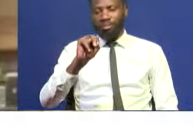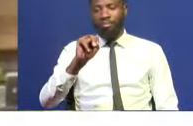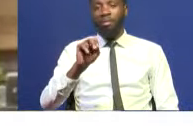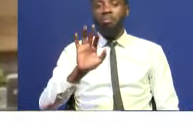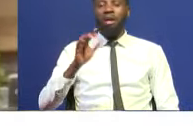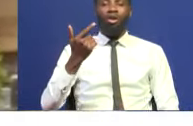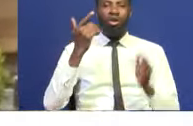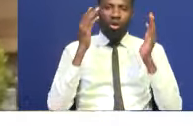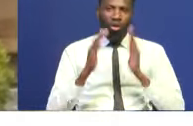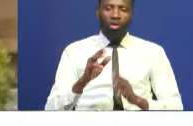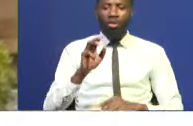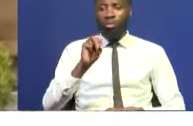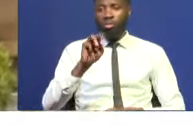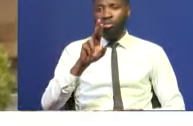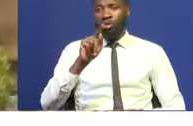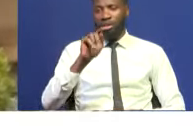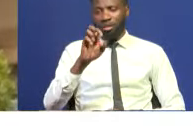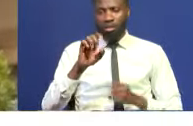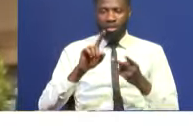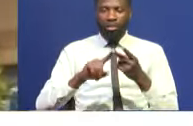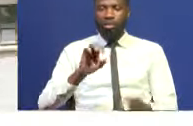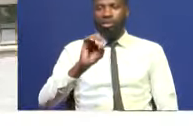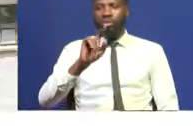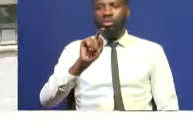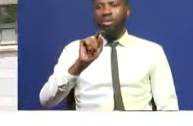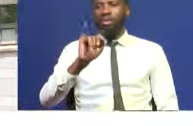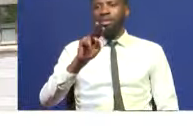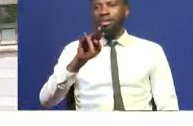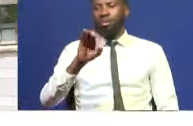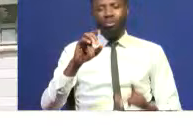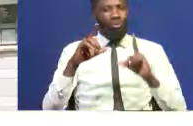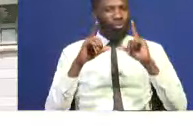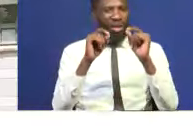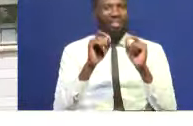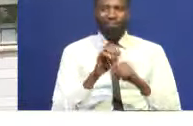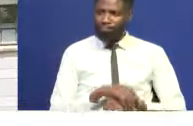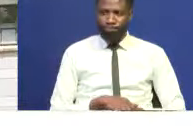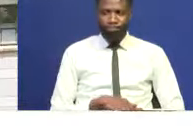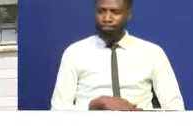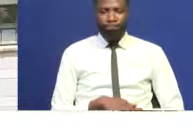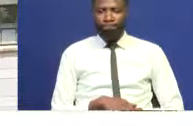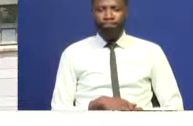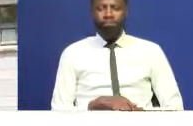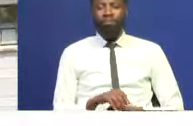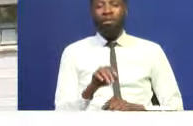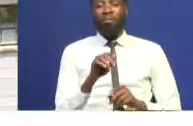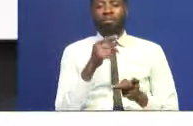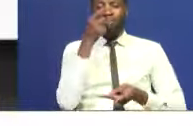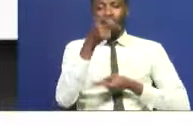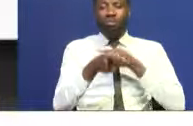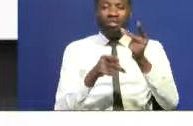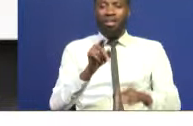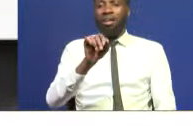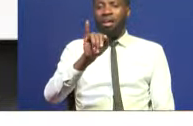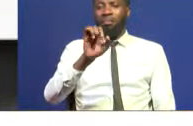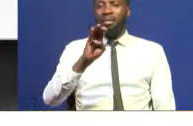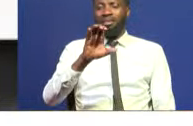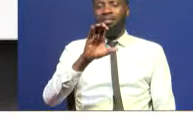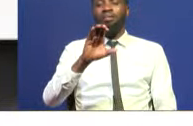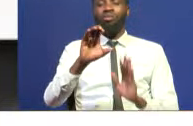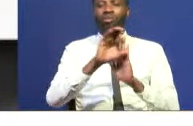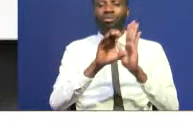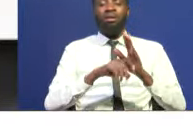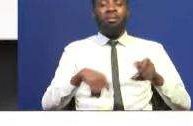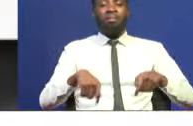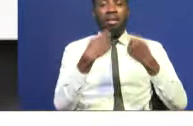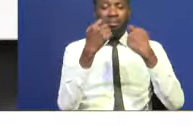Otieno questions the legality and constitutionality of the ongoing IEBC selection process. The bench is expected